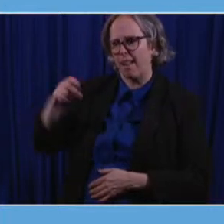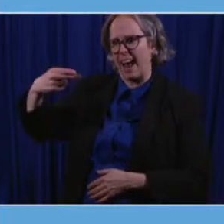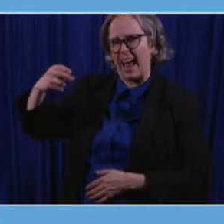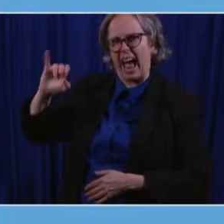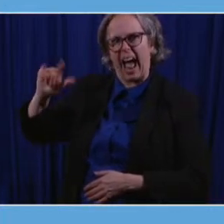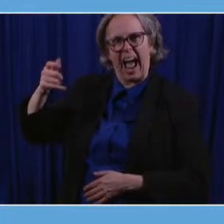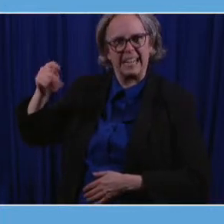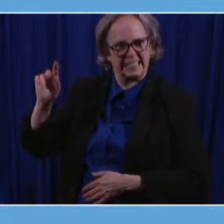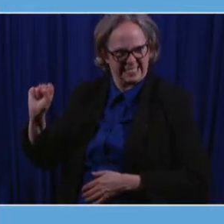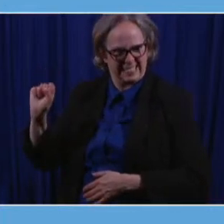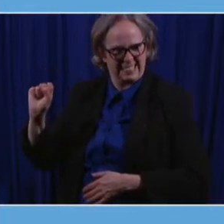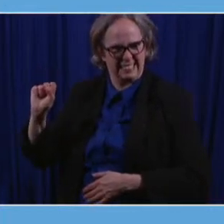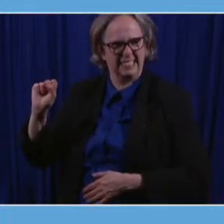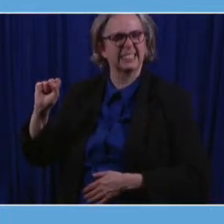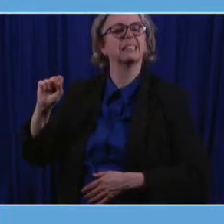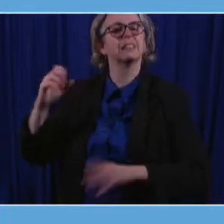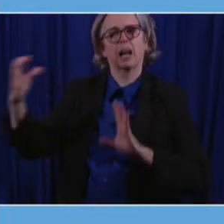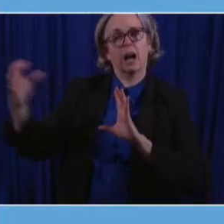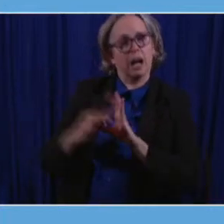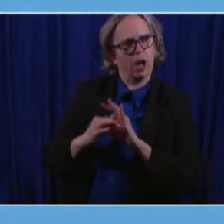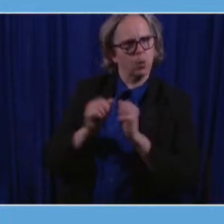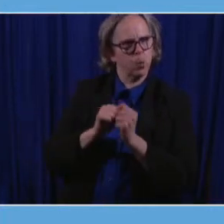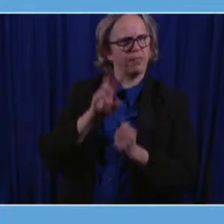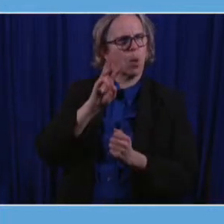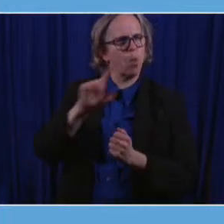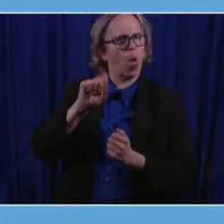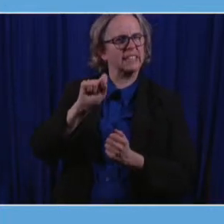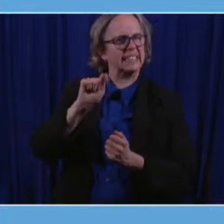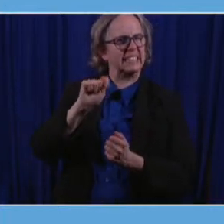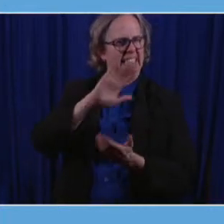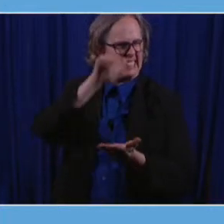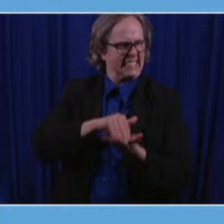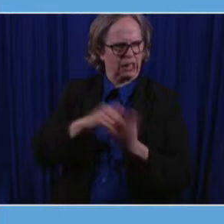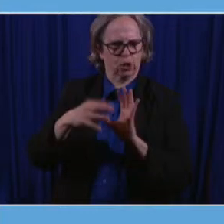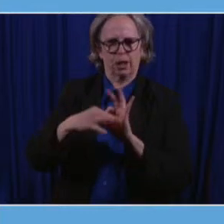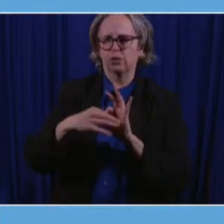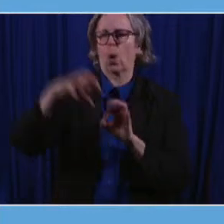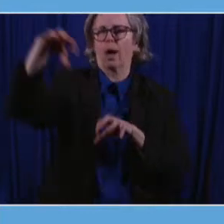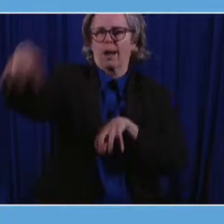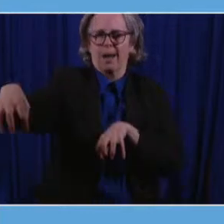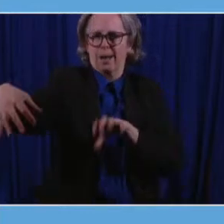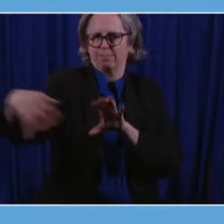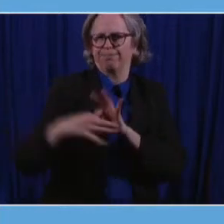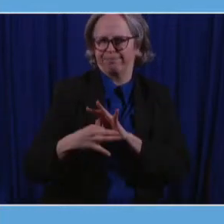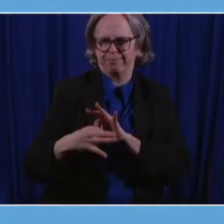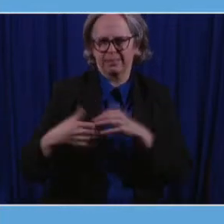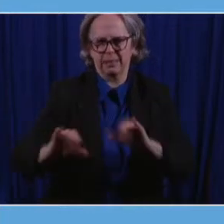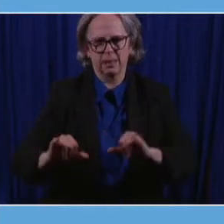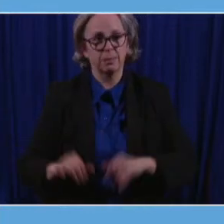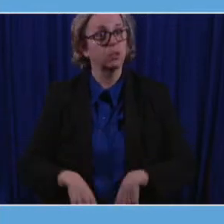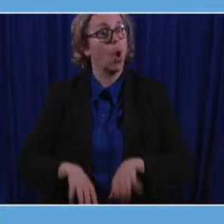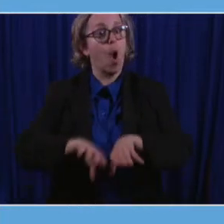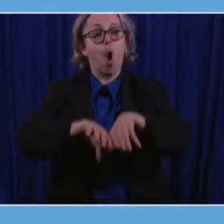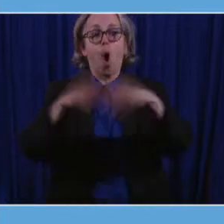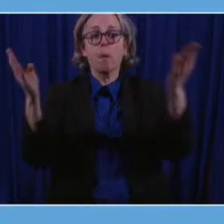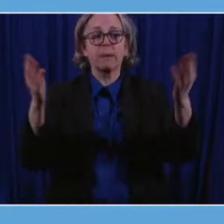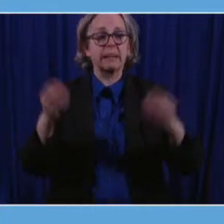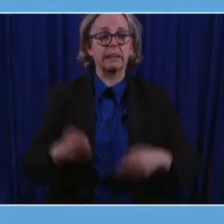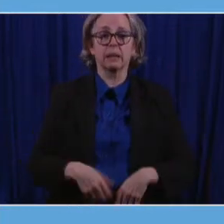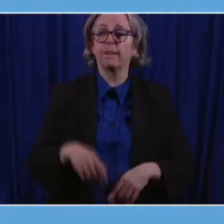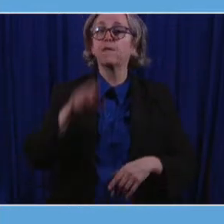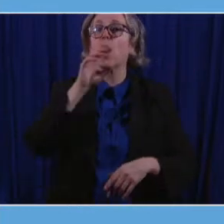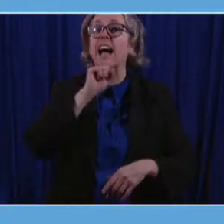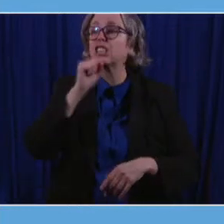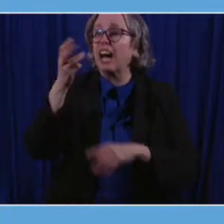of school to get their kids vaccinated. The Maple Heights Clinic is open to anyone 16 years of age and older and will operate Friday